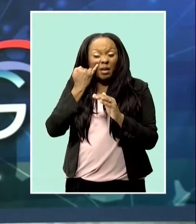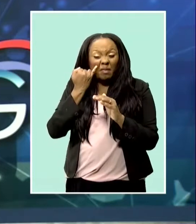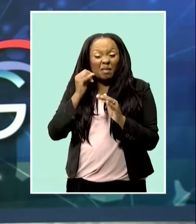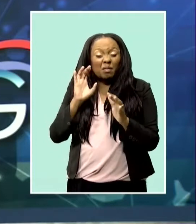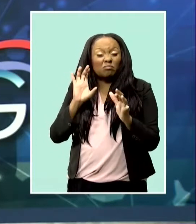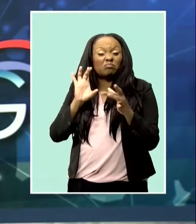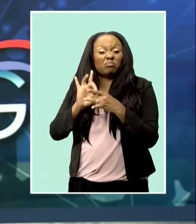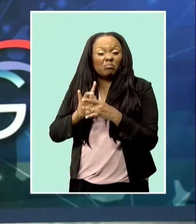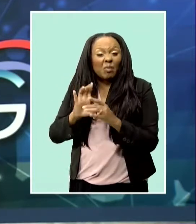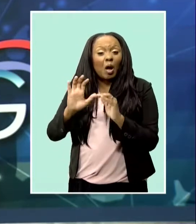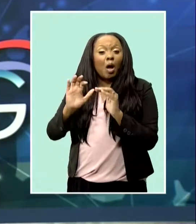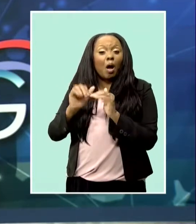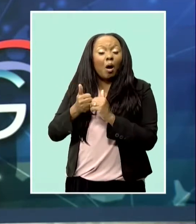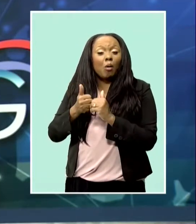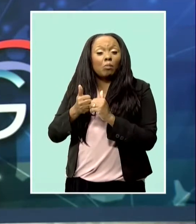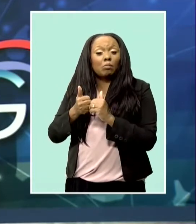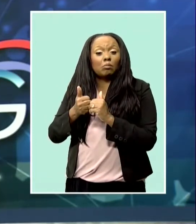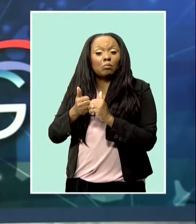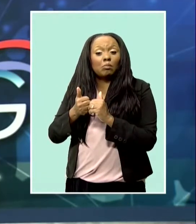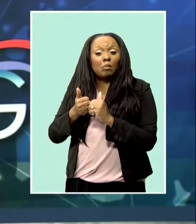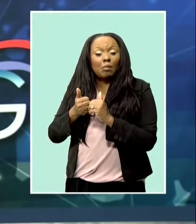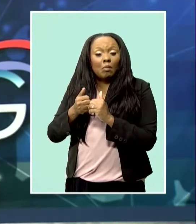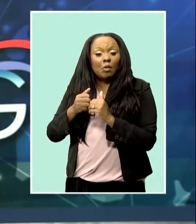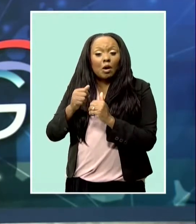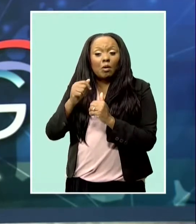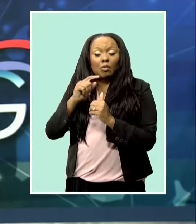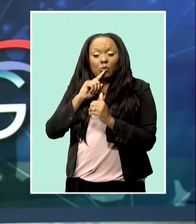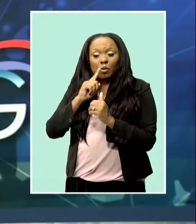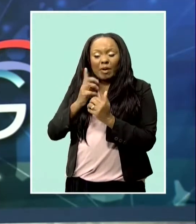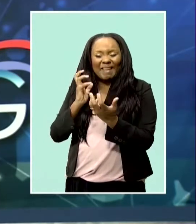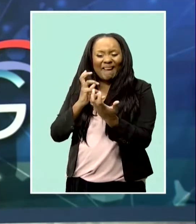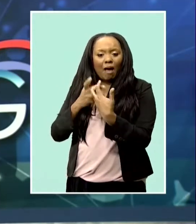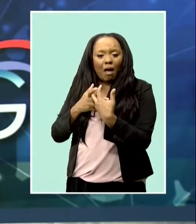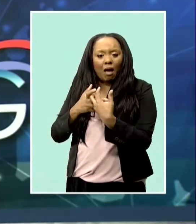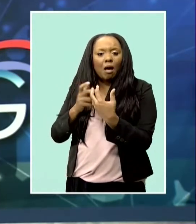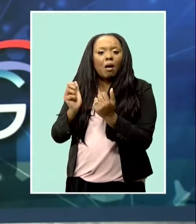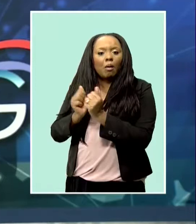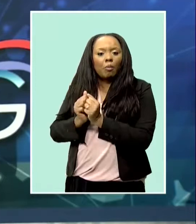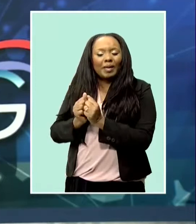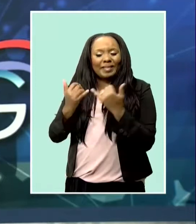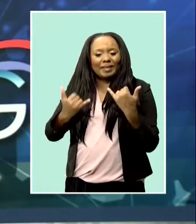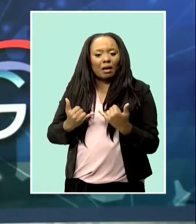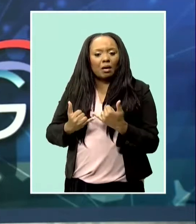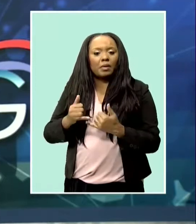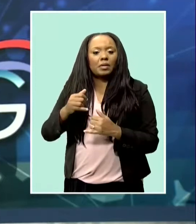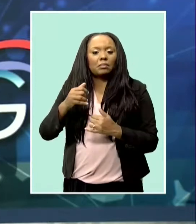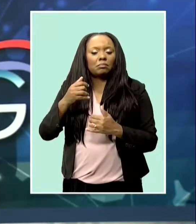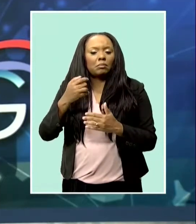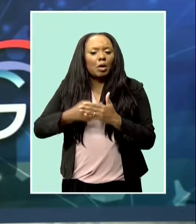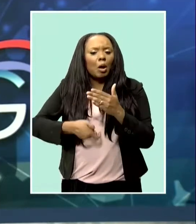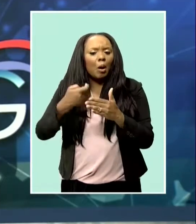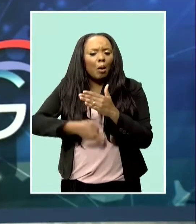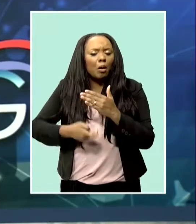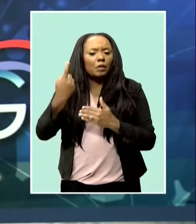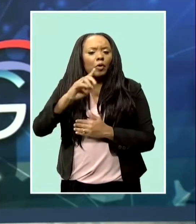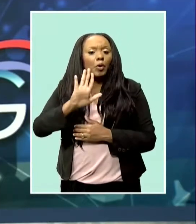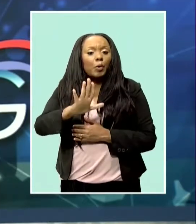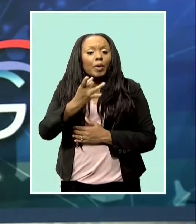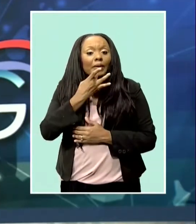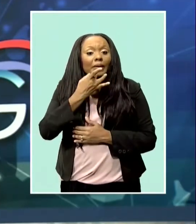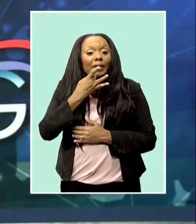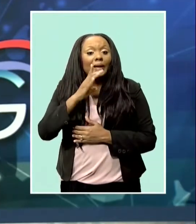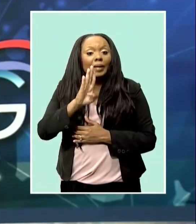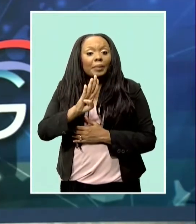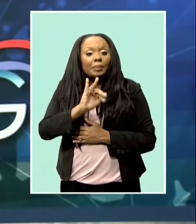and how much of a rate increase to give the Barbados Light and Power Company. Ms. Watson outlined the team's position as day four